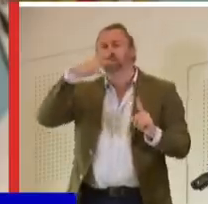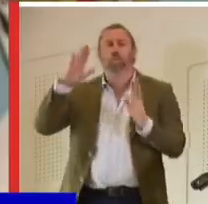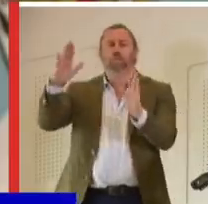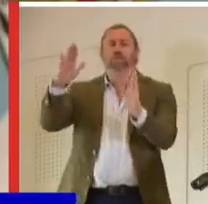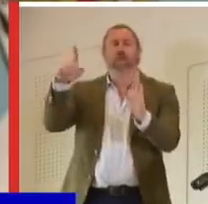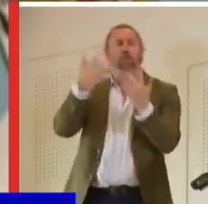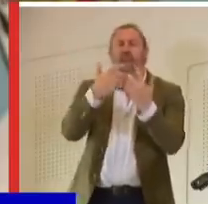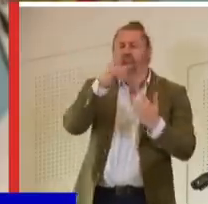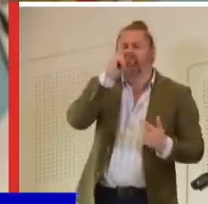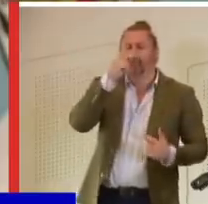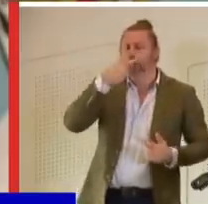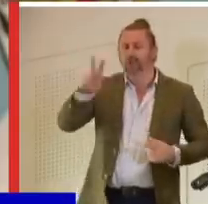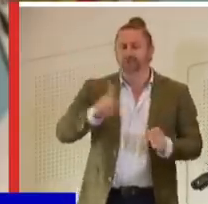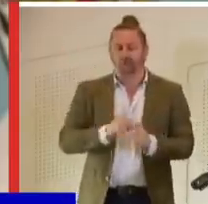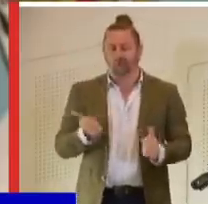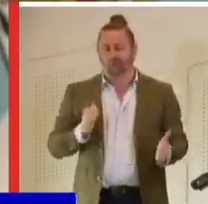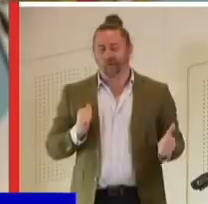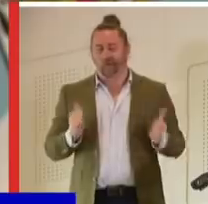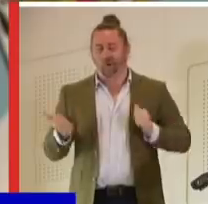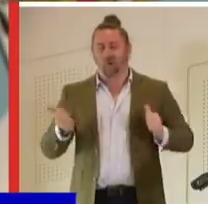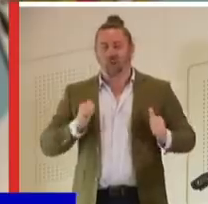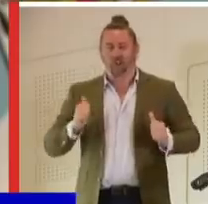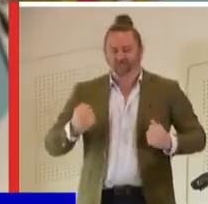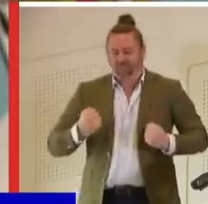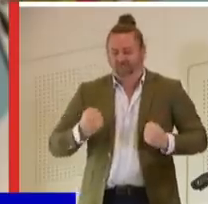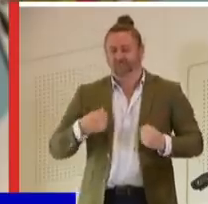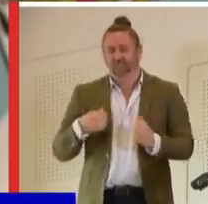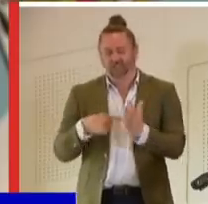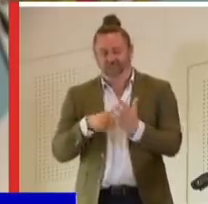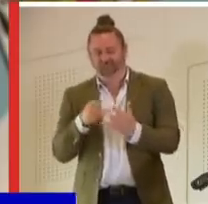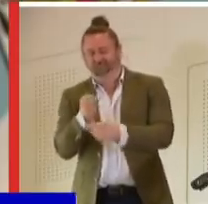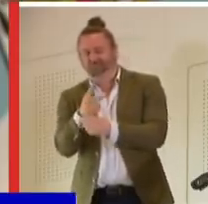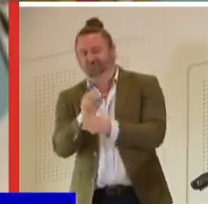who probably feel they're invincible, but you're not. You